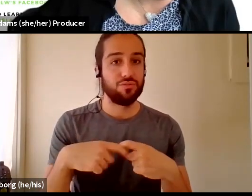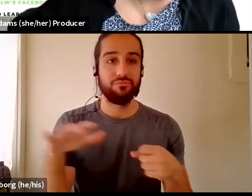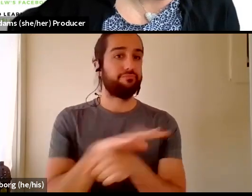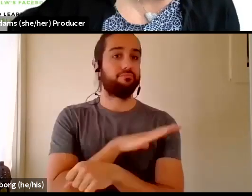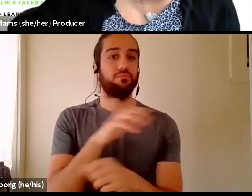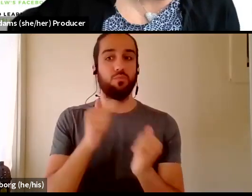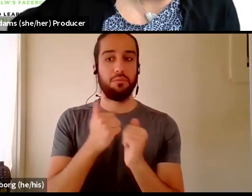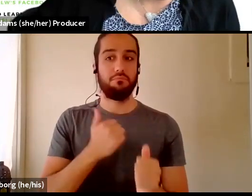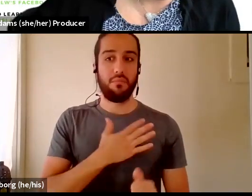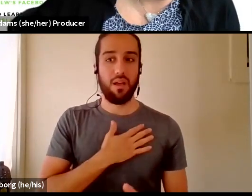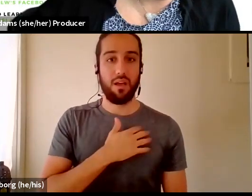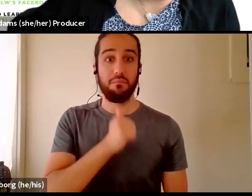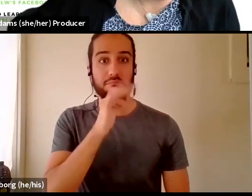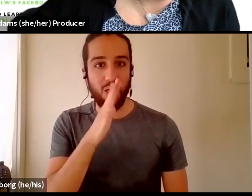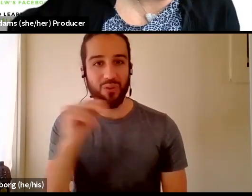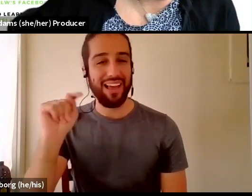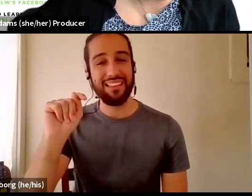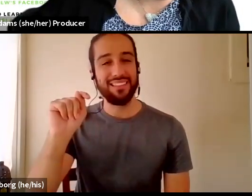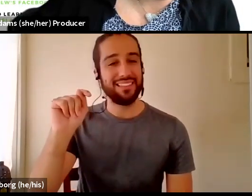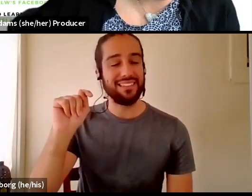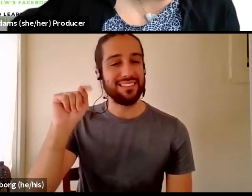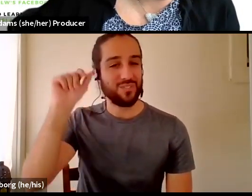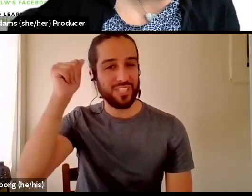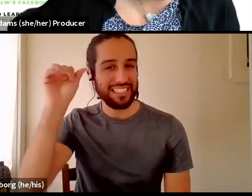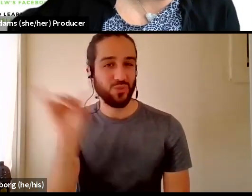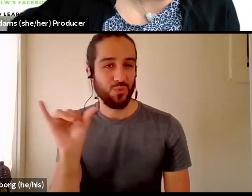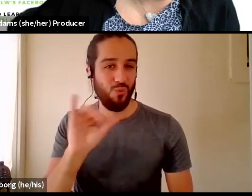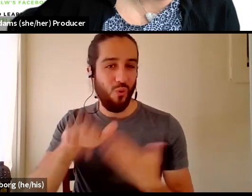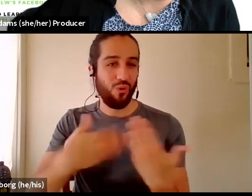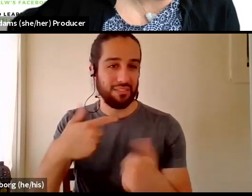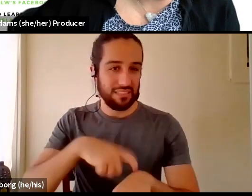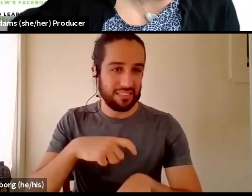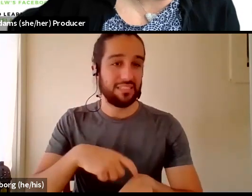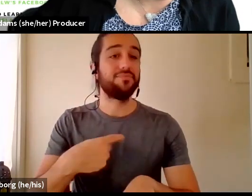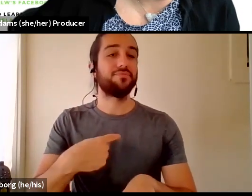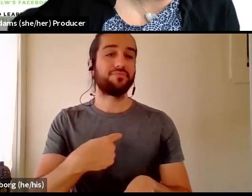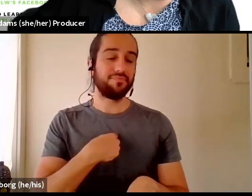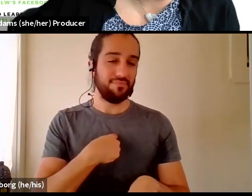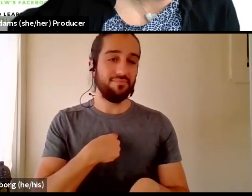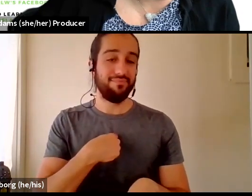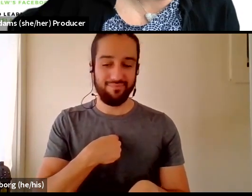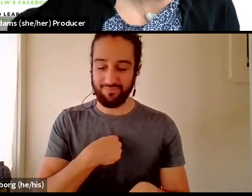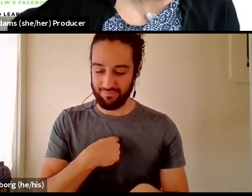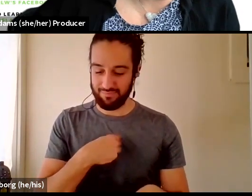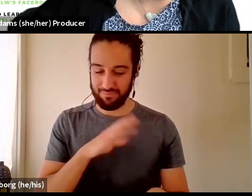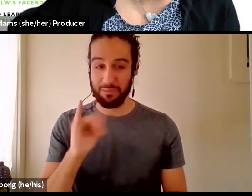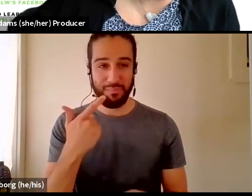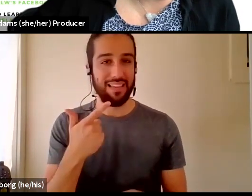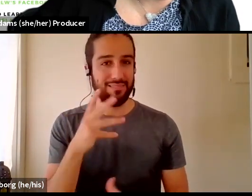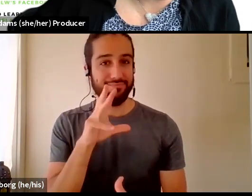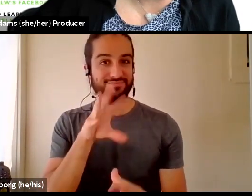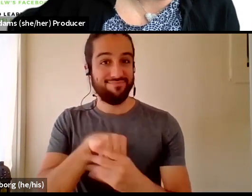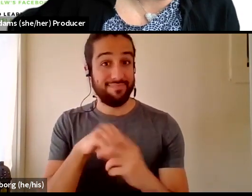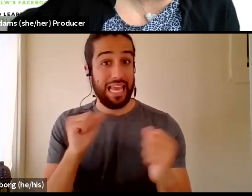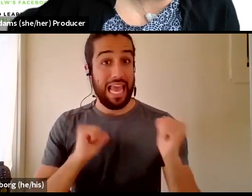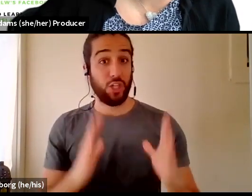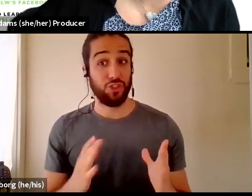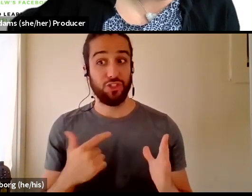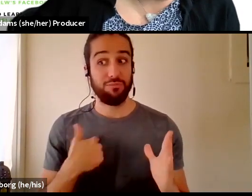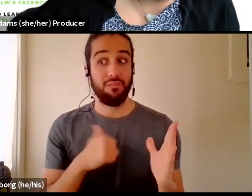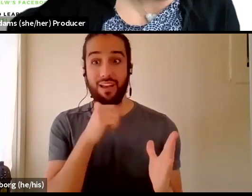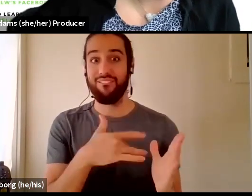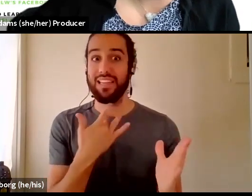mother and my tias all the time. So I would have to say that it's like that, being an actor and not feeling safe in rooms,